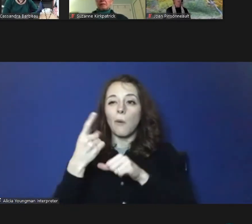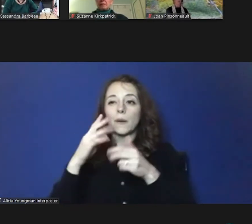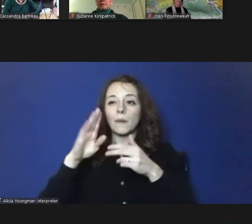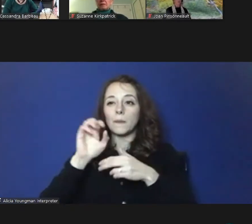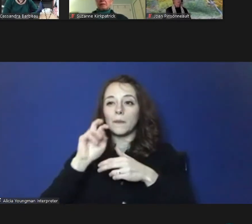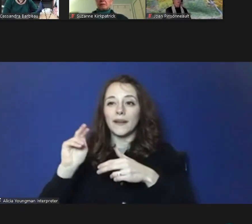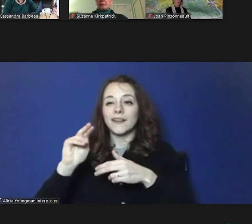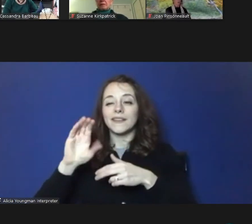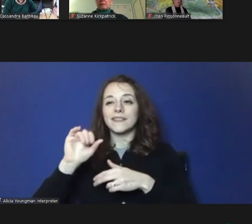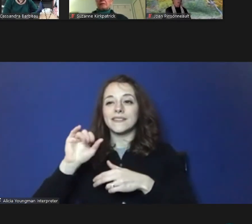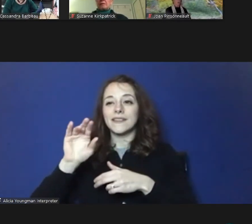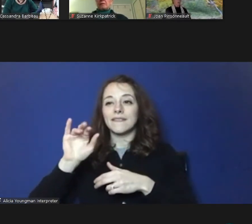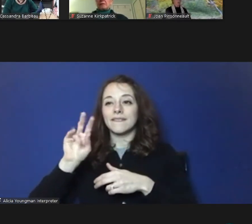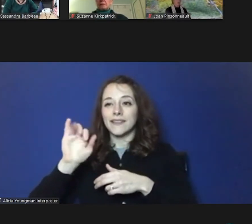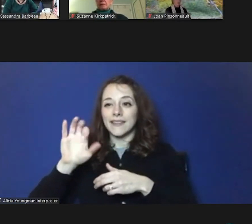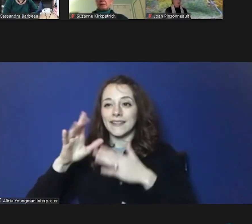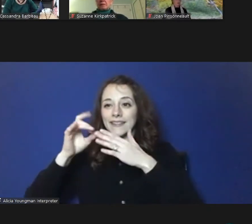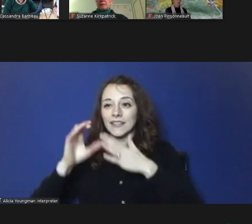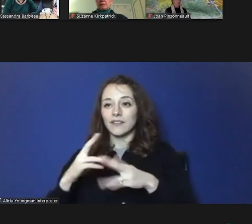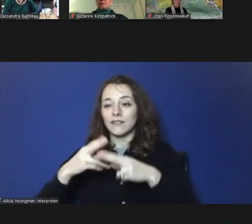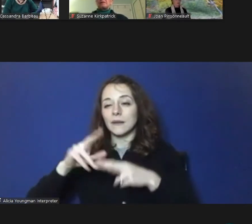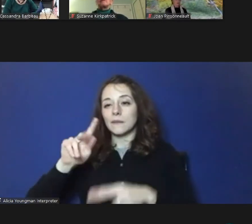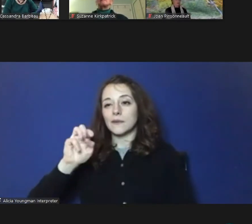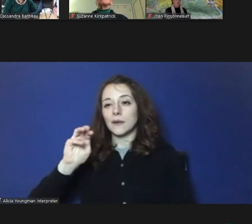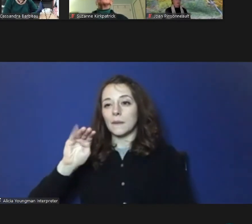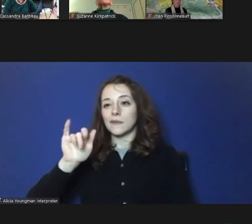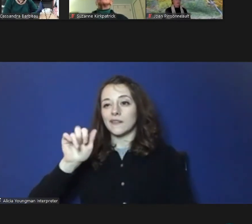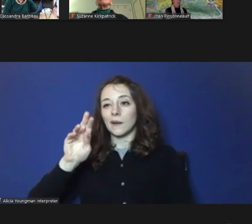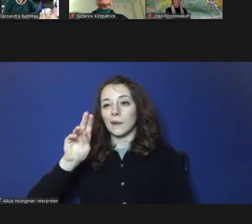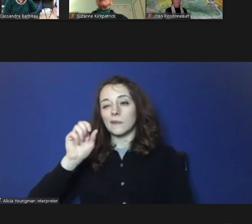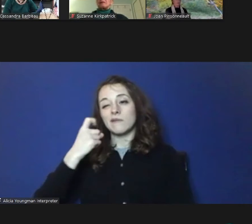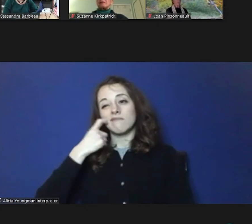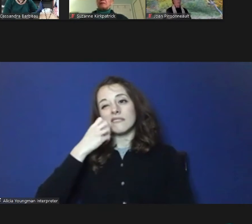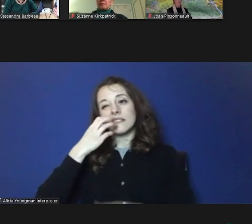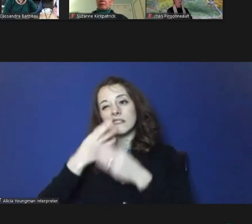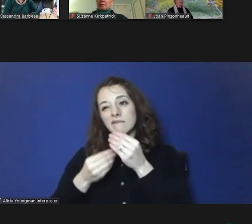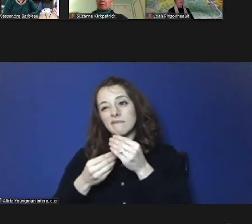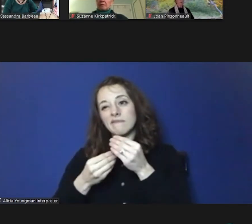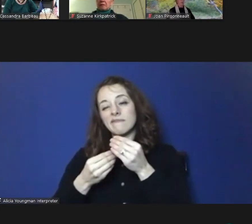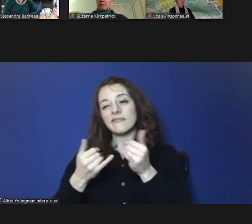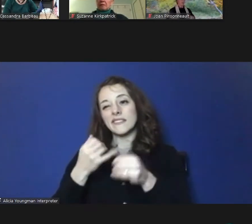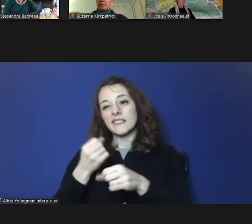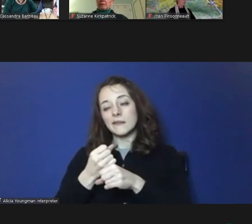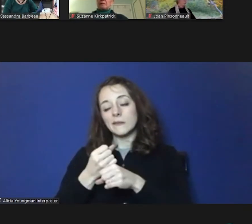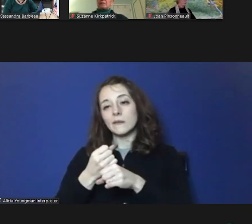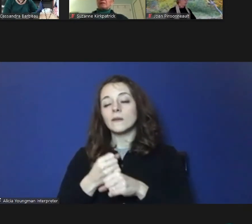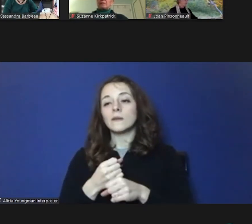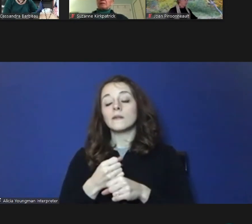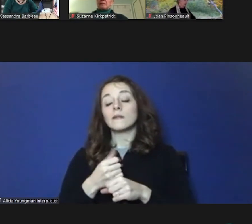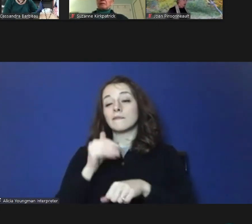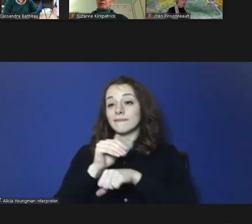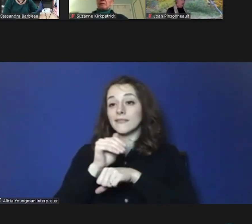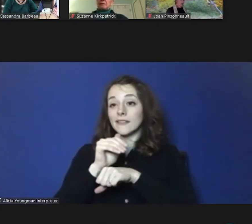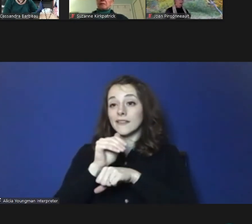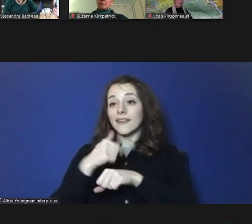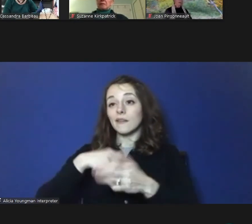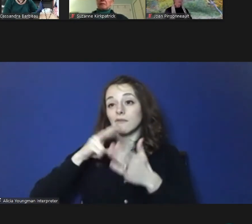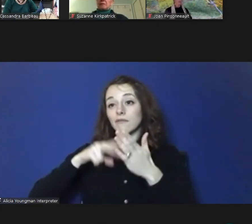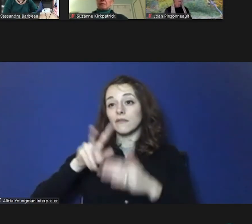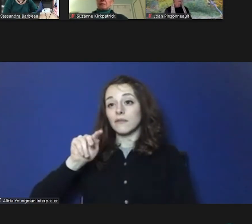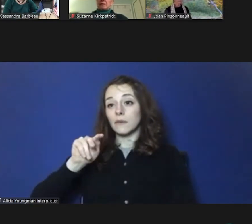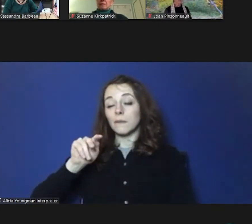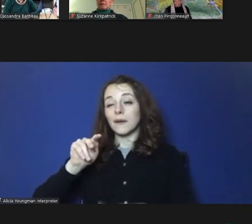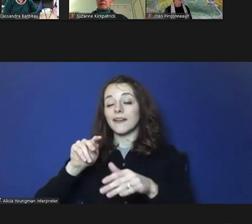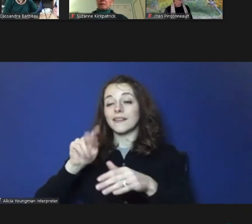civic leaders, Tom Jacobs, who passed away this past year. Tonight, I will read the Vermont